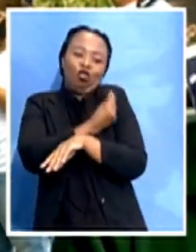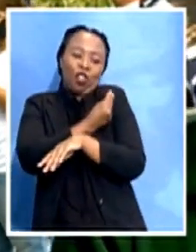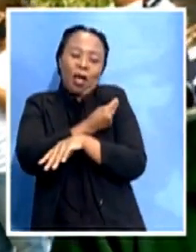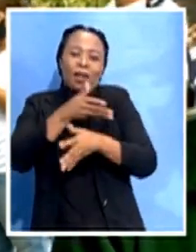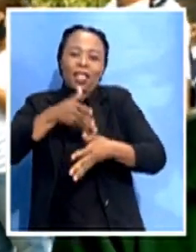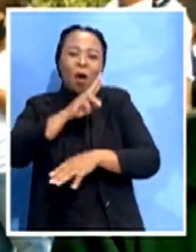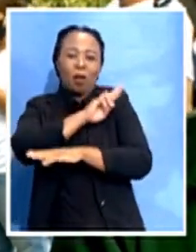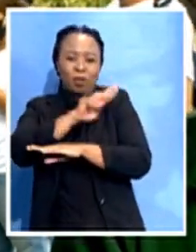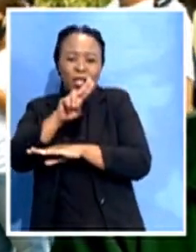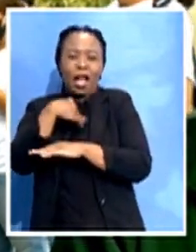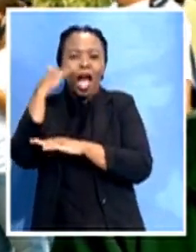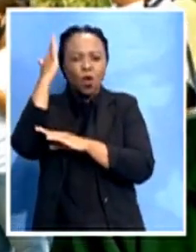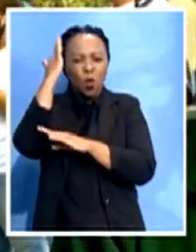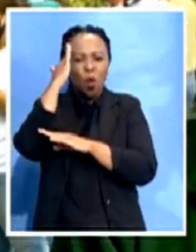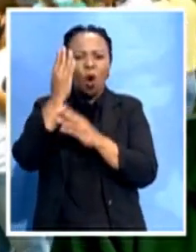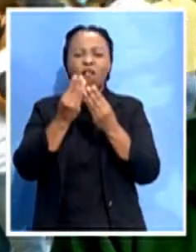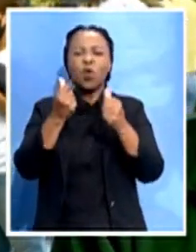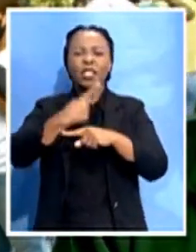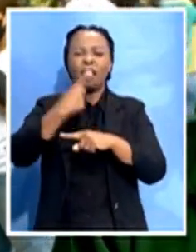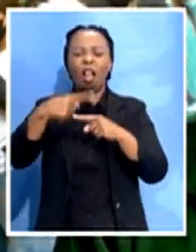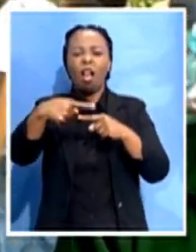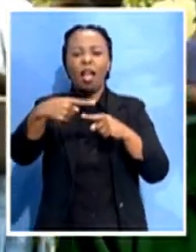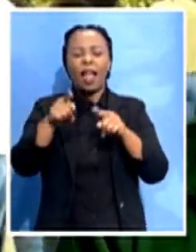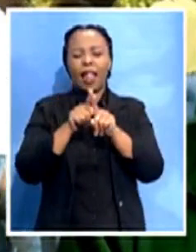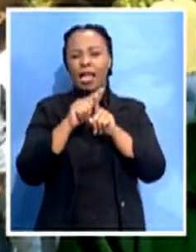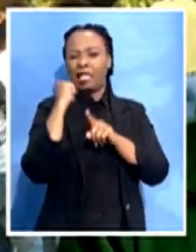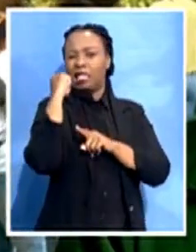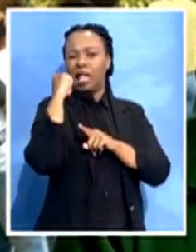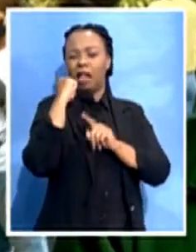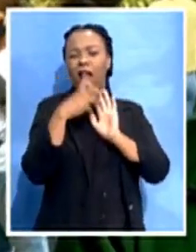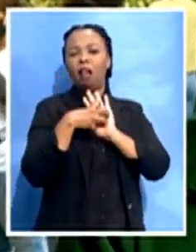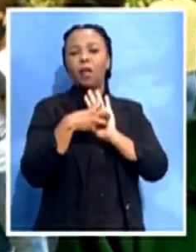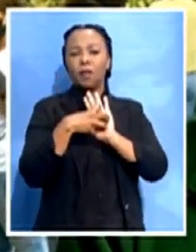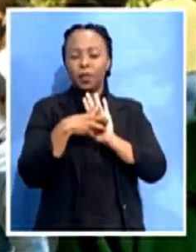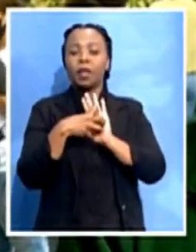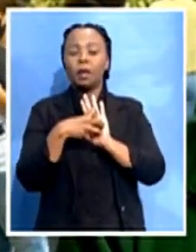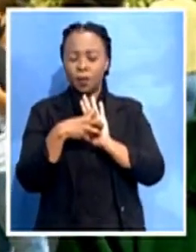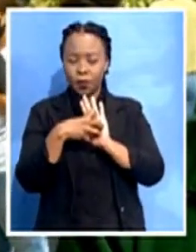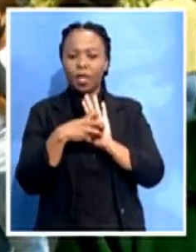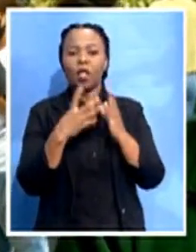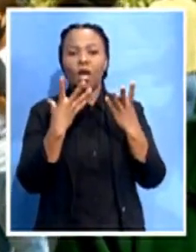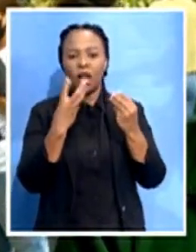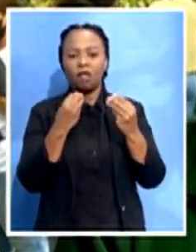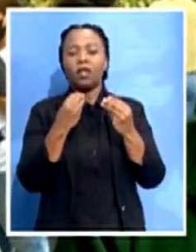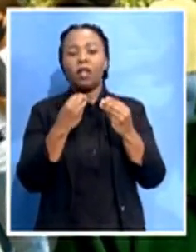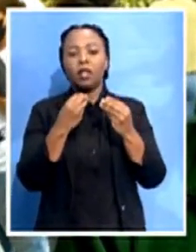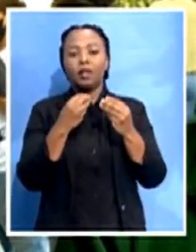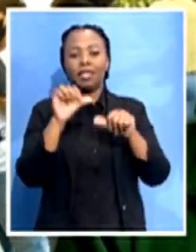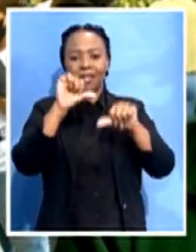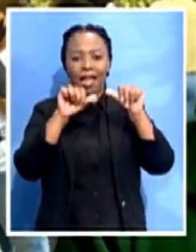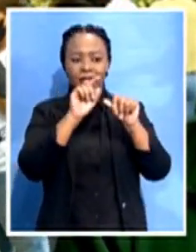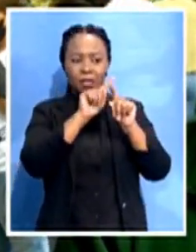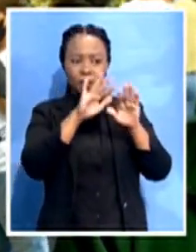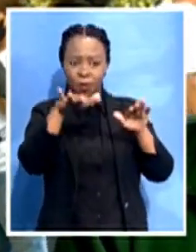yesterday, for example, at both the Tygerberg as well as Groote Schuur sites, of course, the vaccination sites, just over